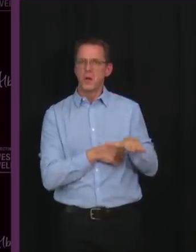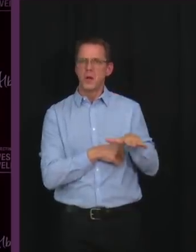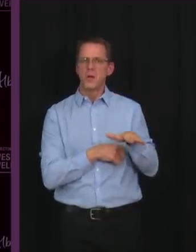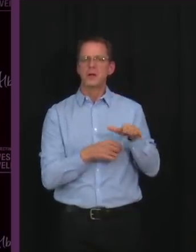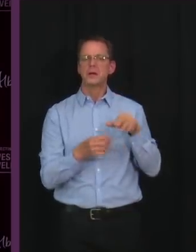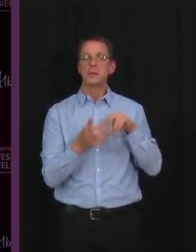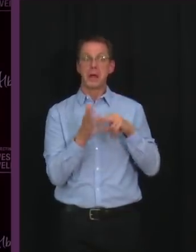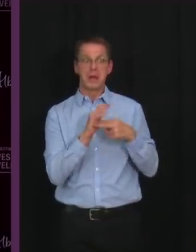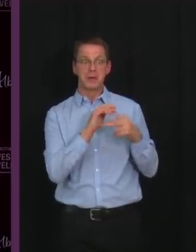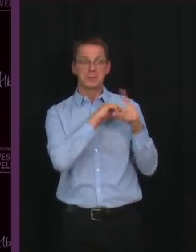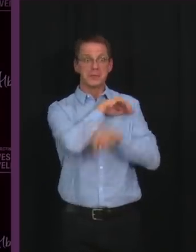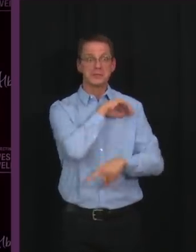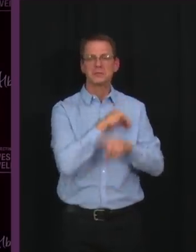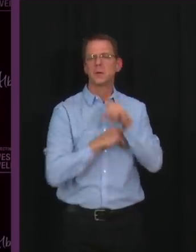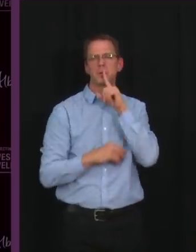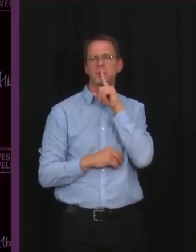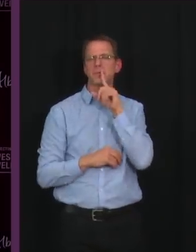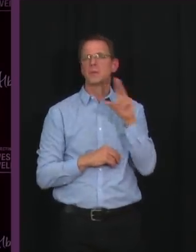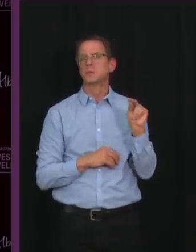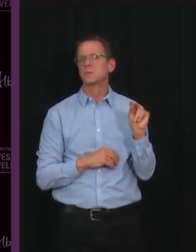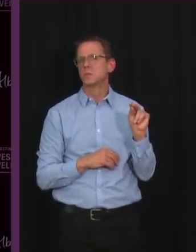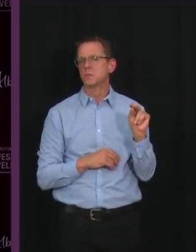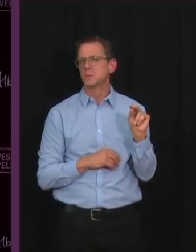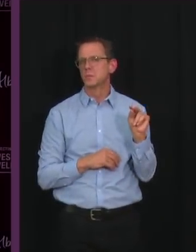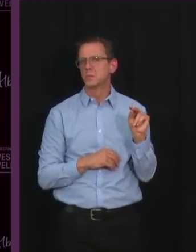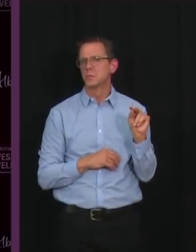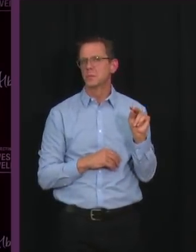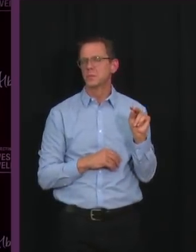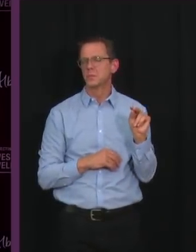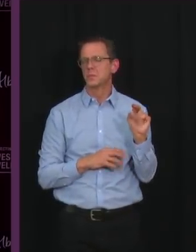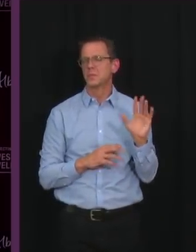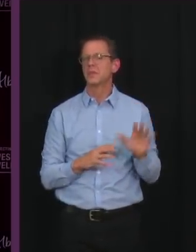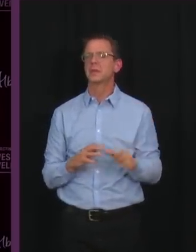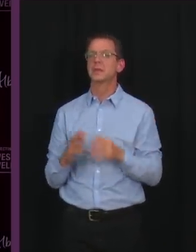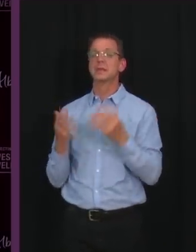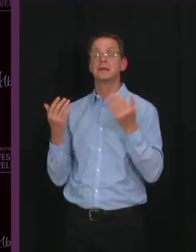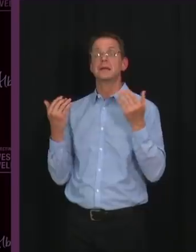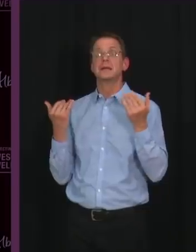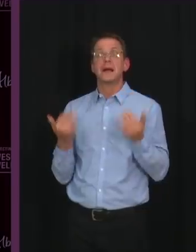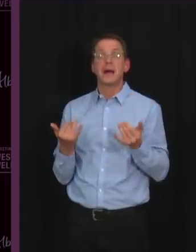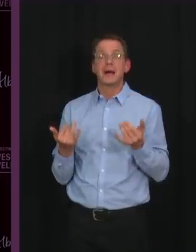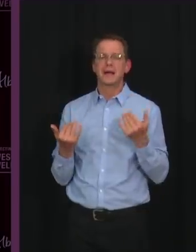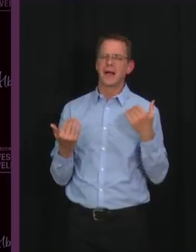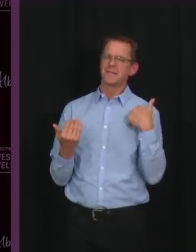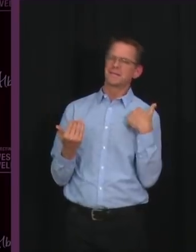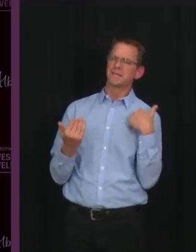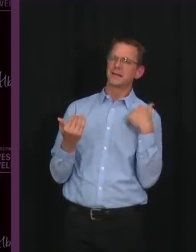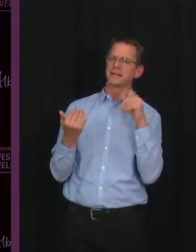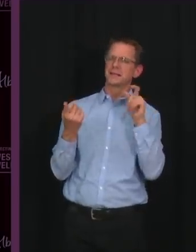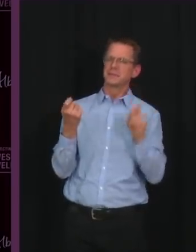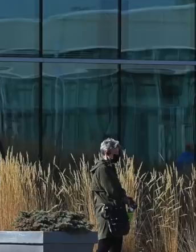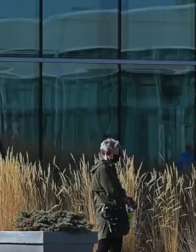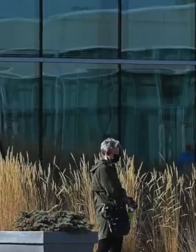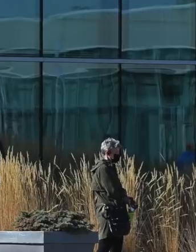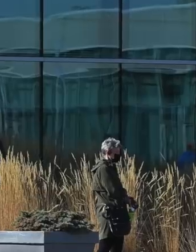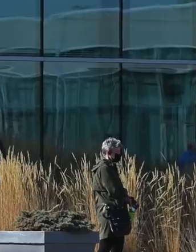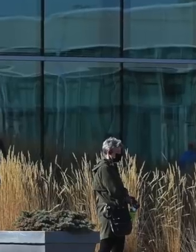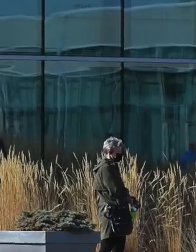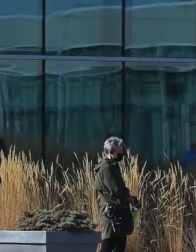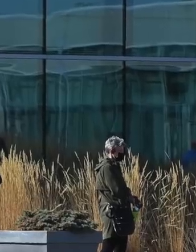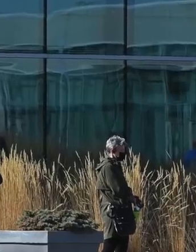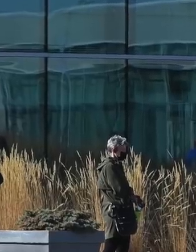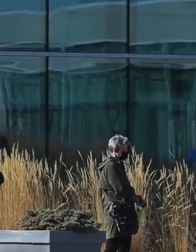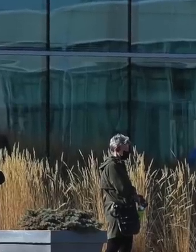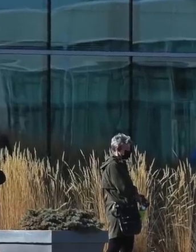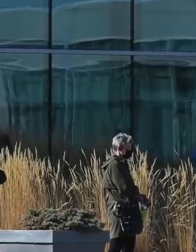them and that is why effective tomorrow we are implementing targeted public health measures for hot spots across the province. These are